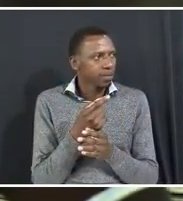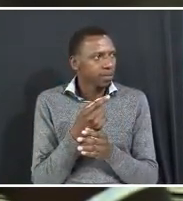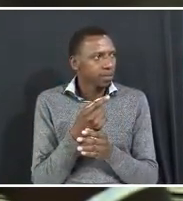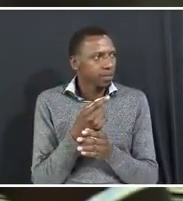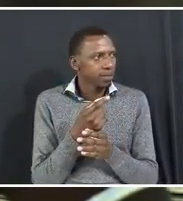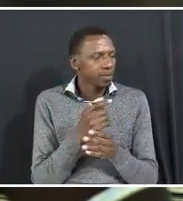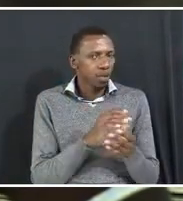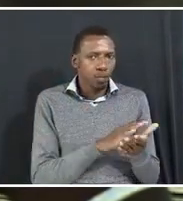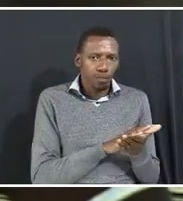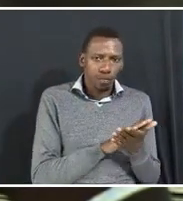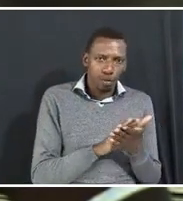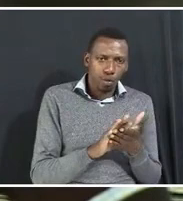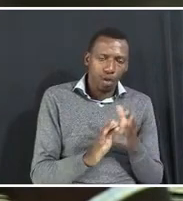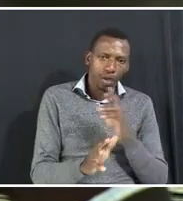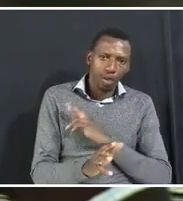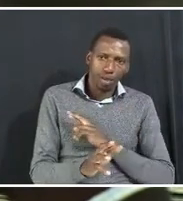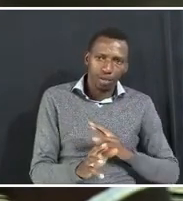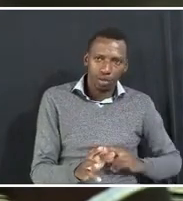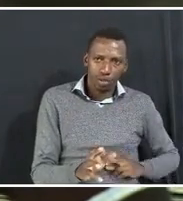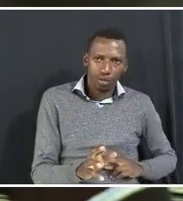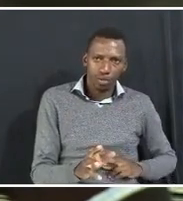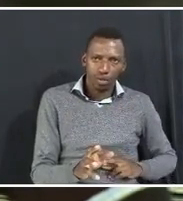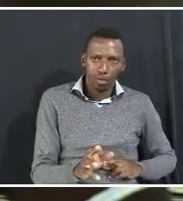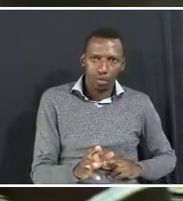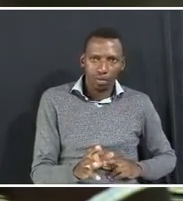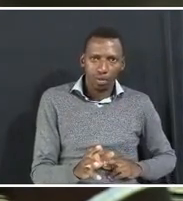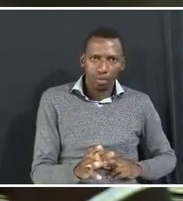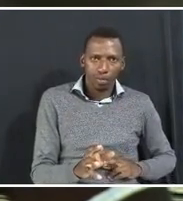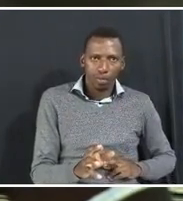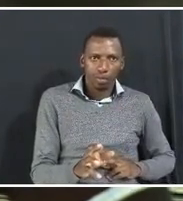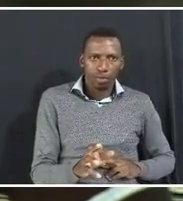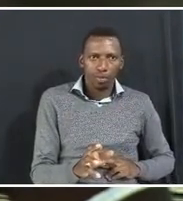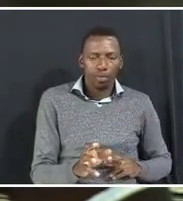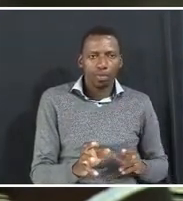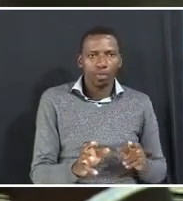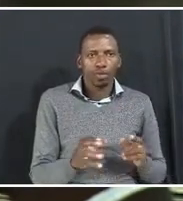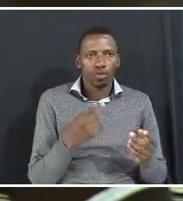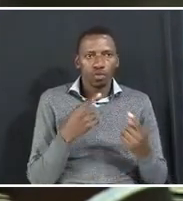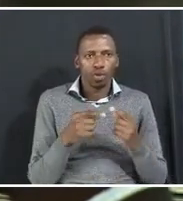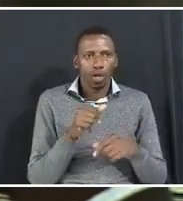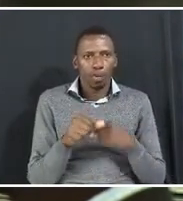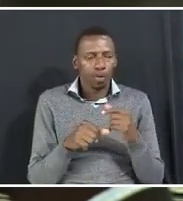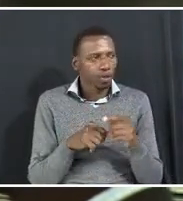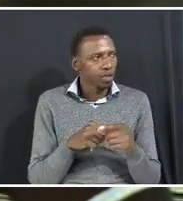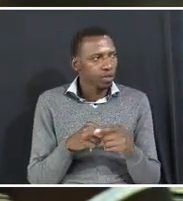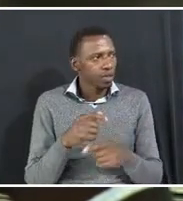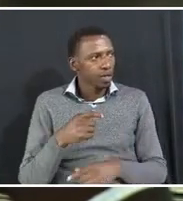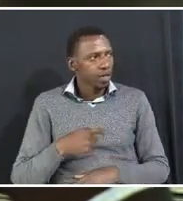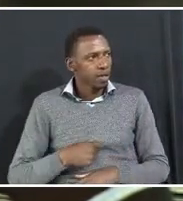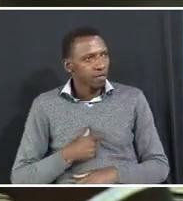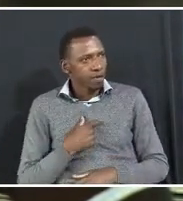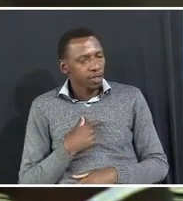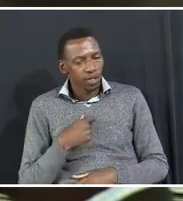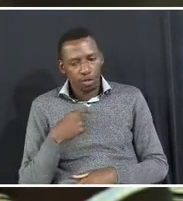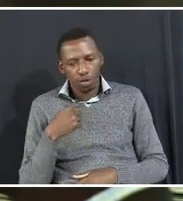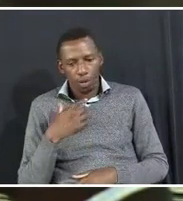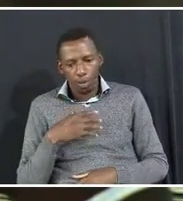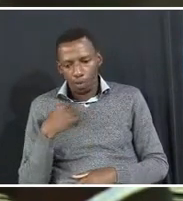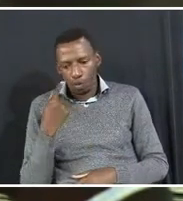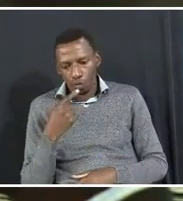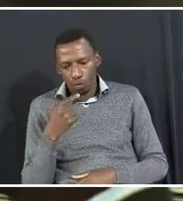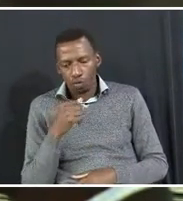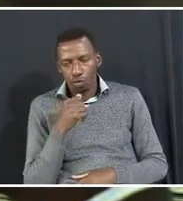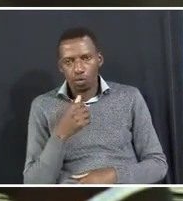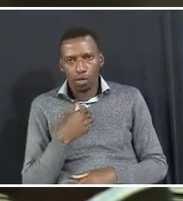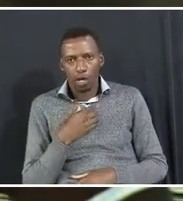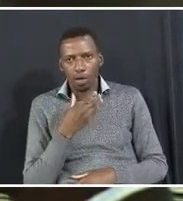pure religion and undefiled before God ni haya yote, kutembelea wale hawana baba na widows,